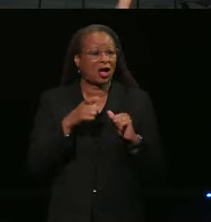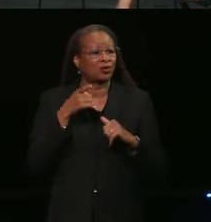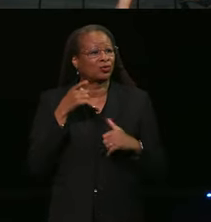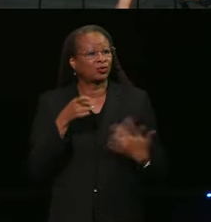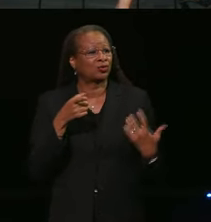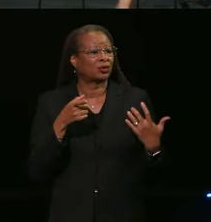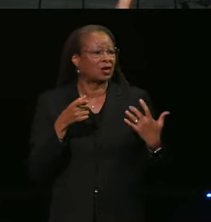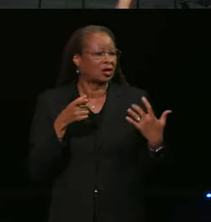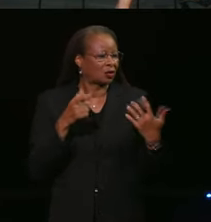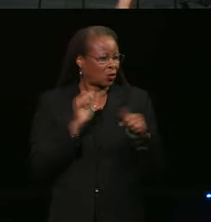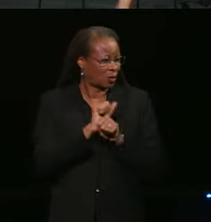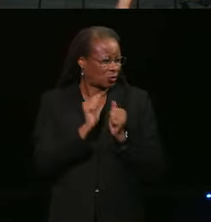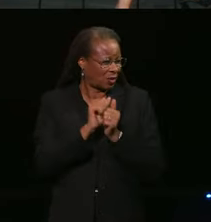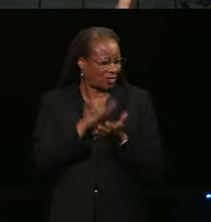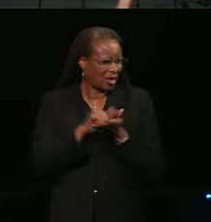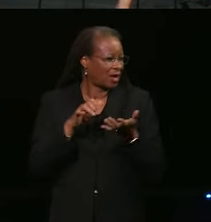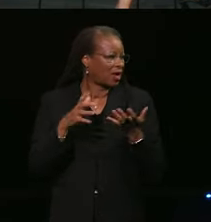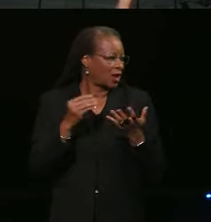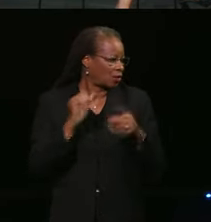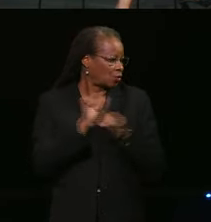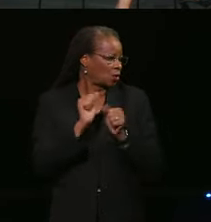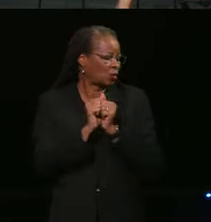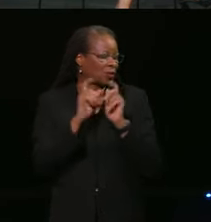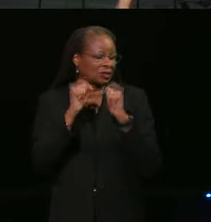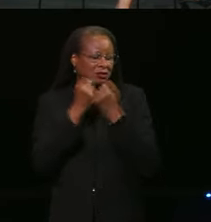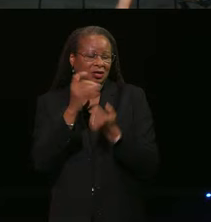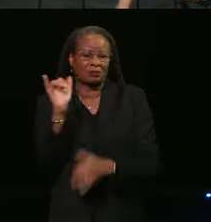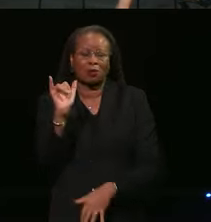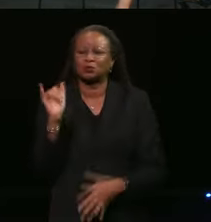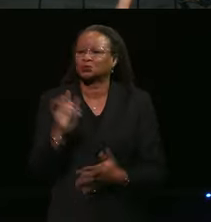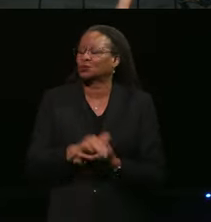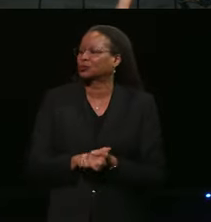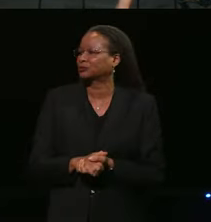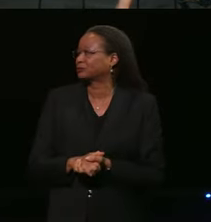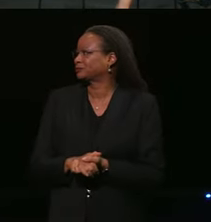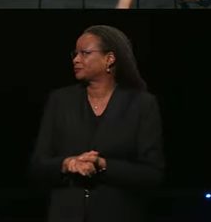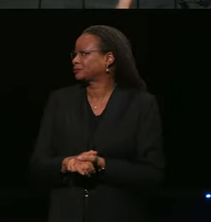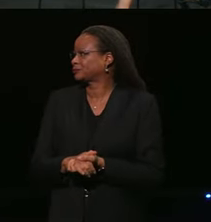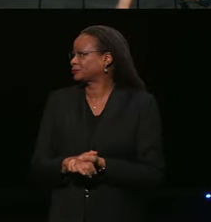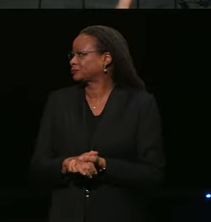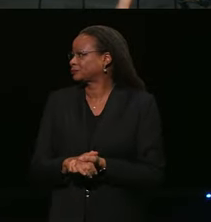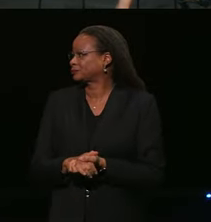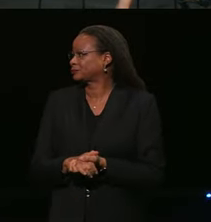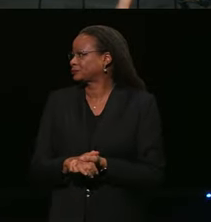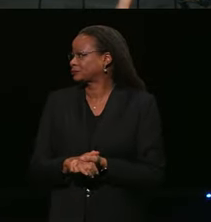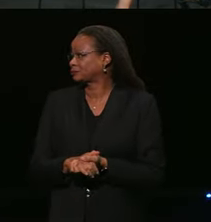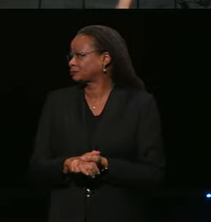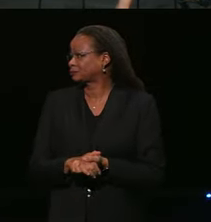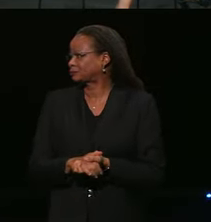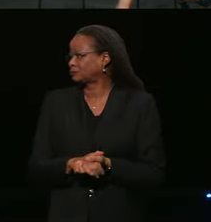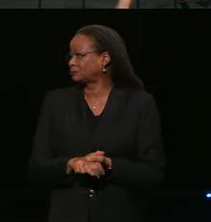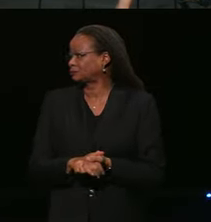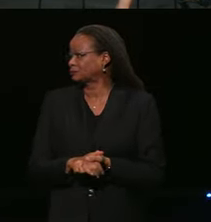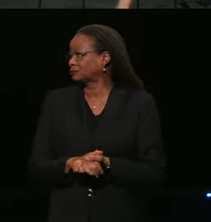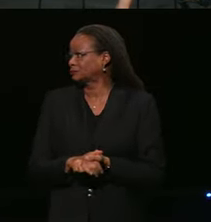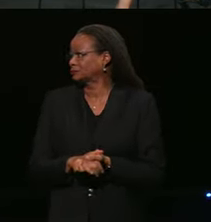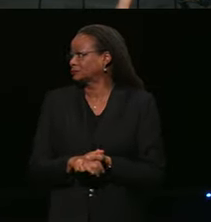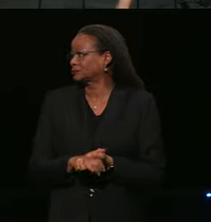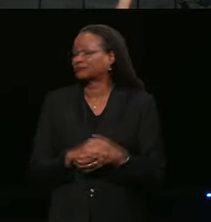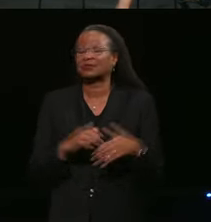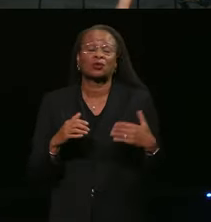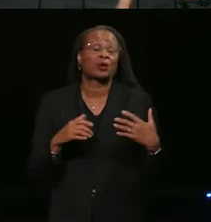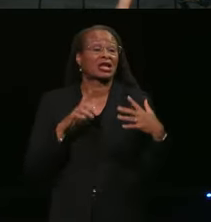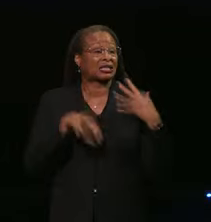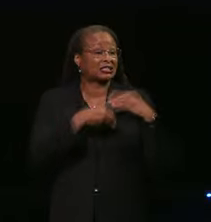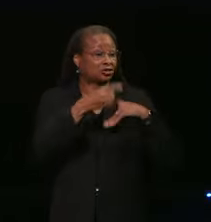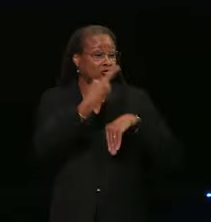you dealt with that and working with the team here? We've got to go an extra day to exercise, to